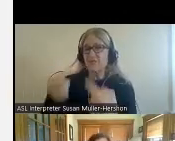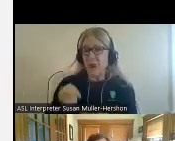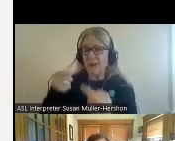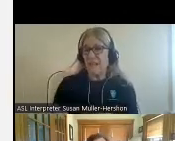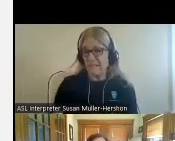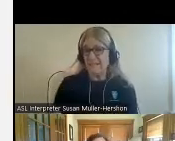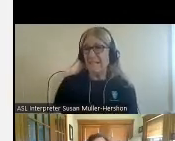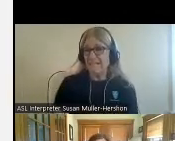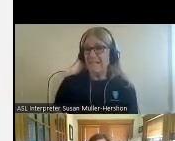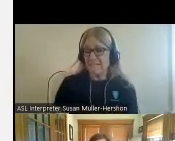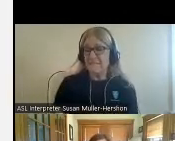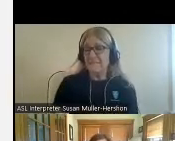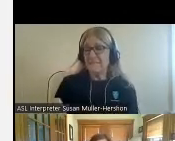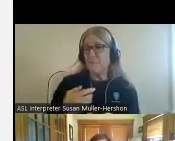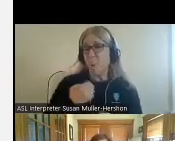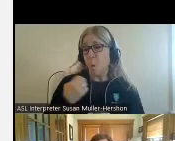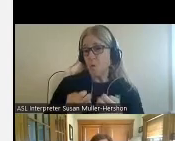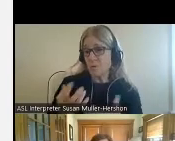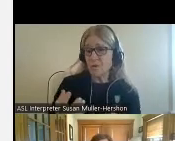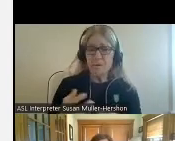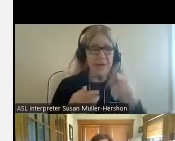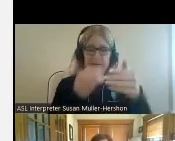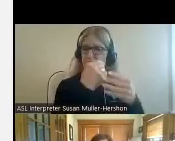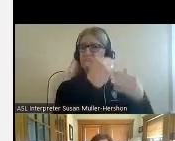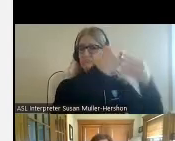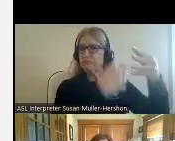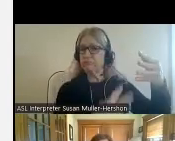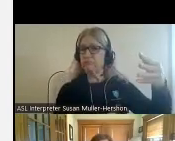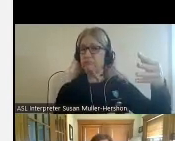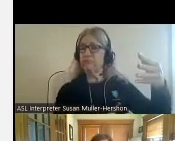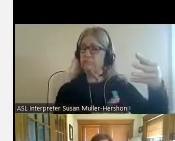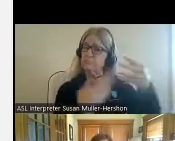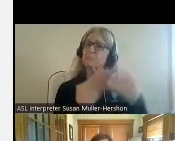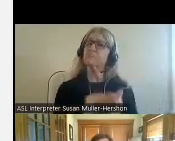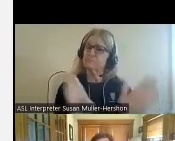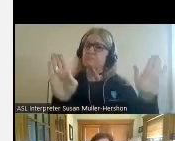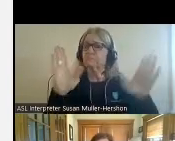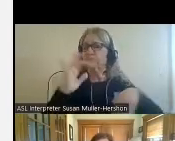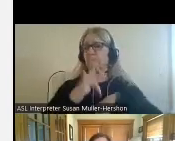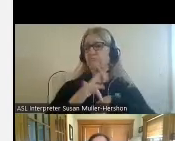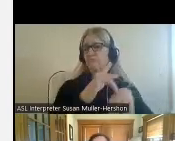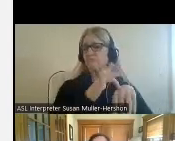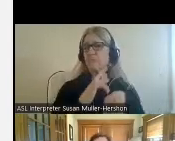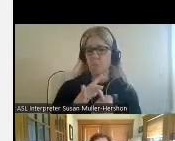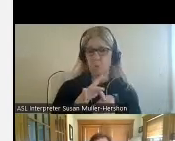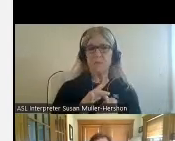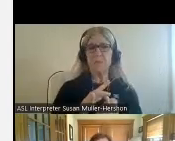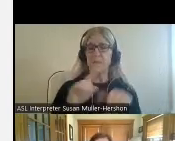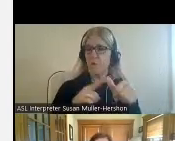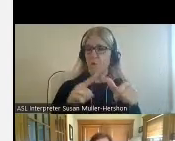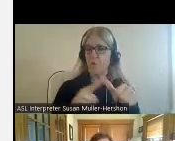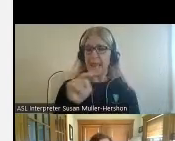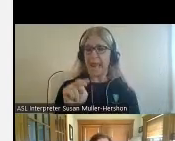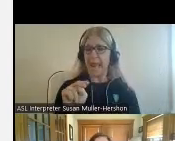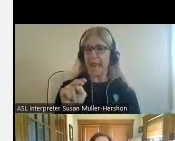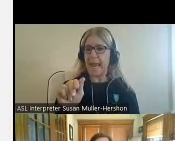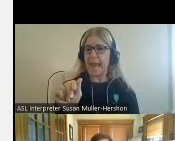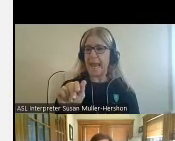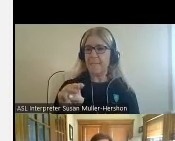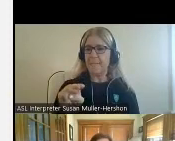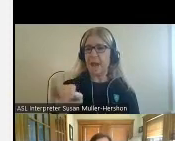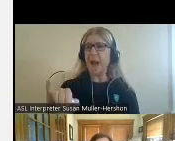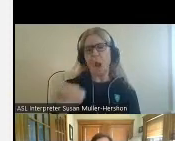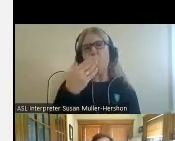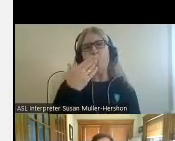difficulties. I think this is a pretty good list of some general resources. So the first being the NAMI website, which has a lot of